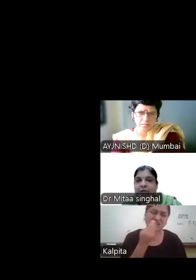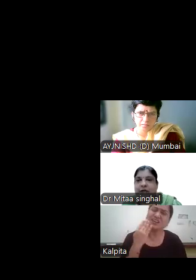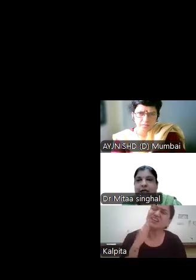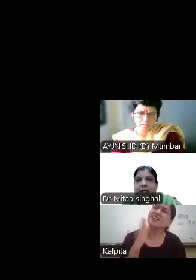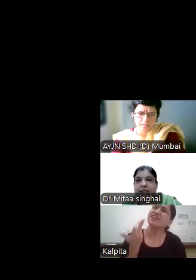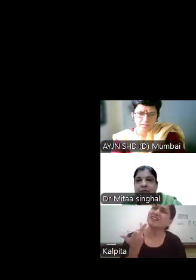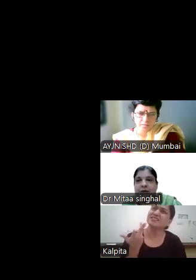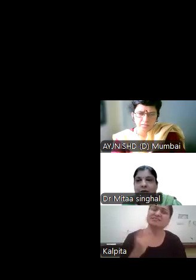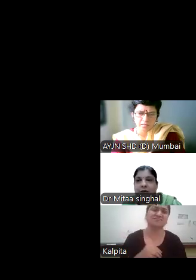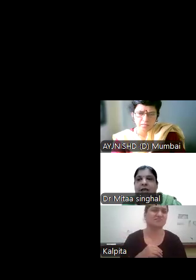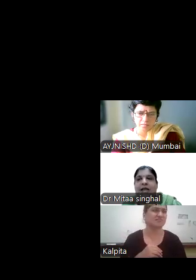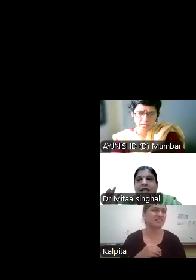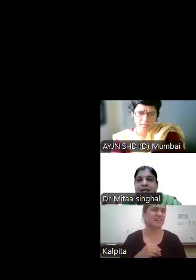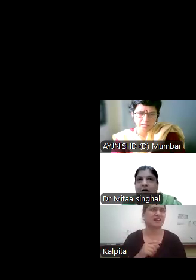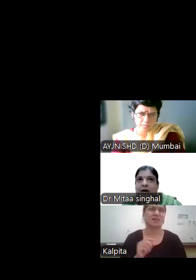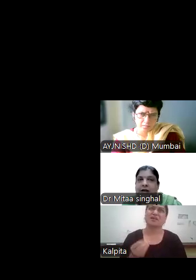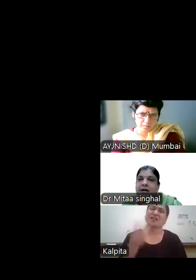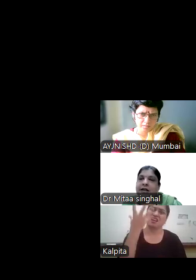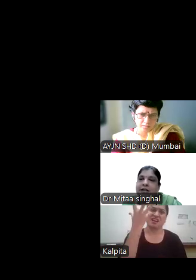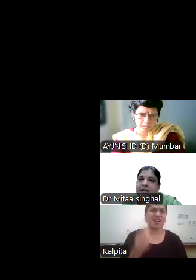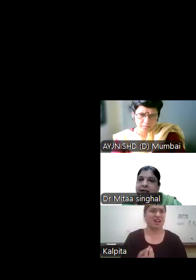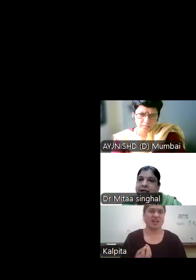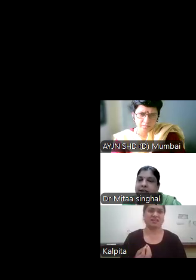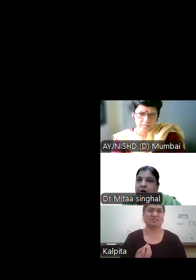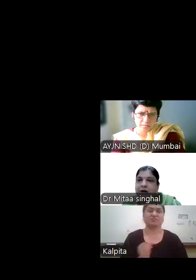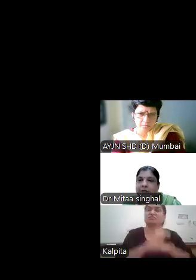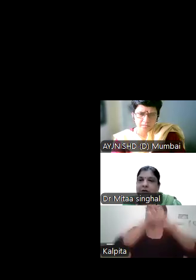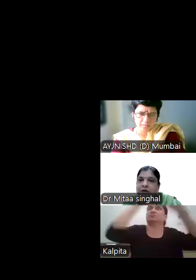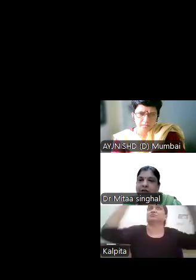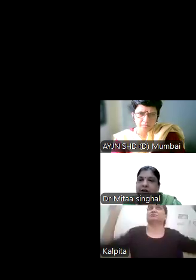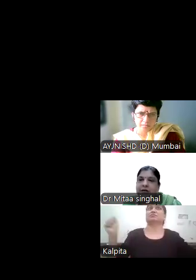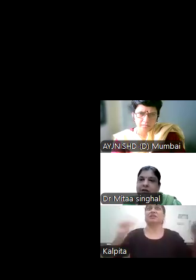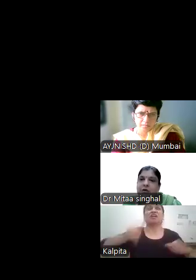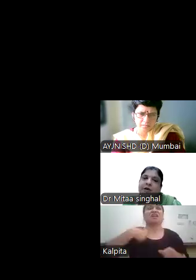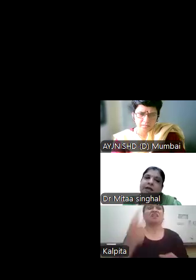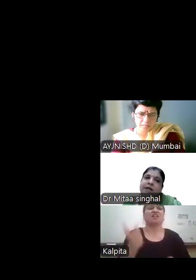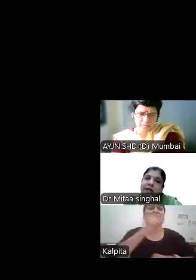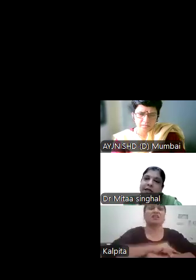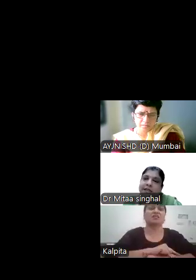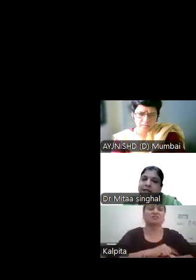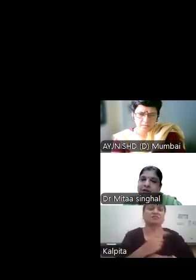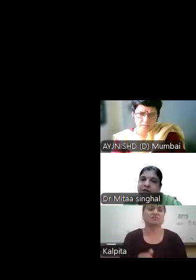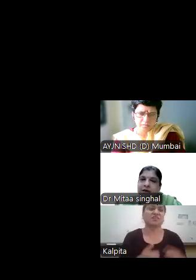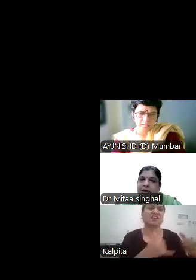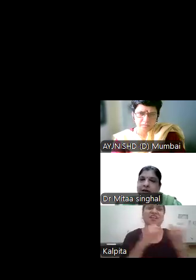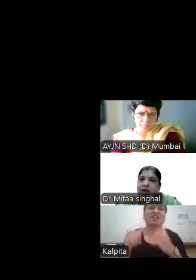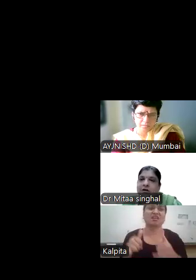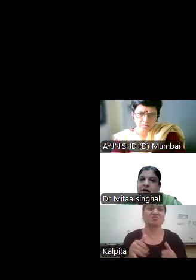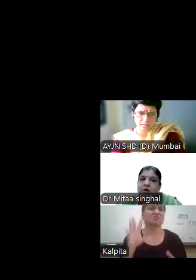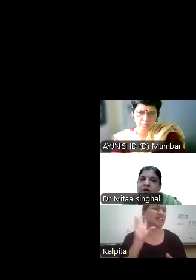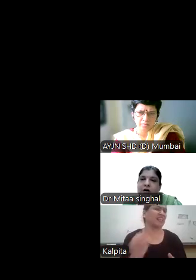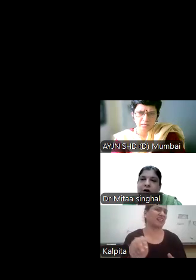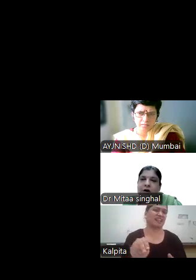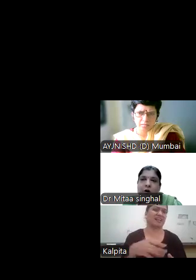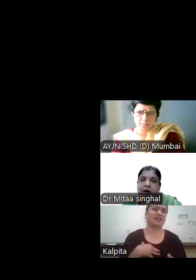sleeping properly. He gets up in the morning. He's not alert. Second day, he's not able to do his activities properly. Again, his sleep is affected. So